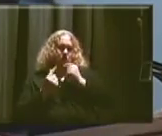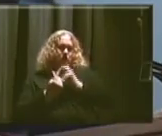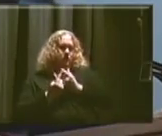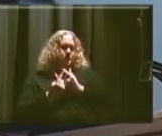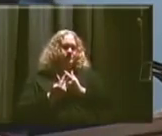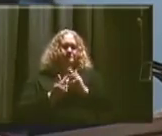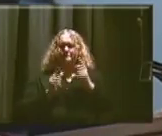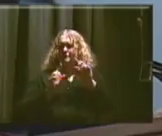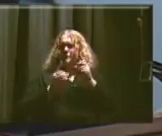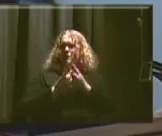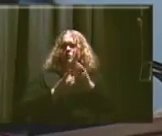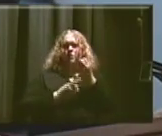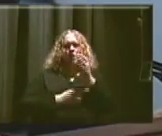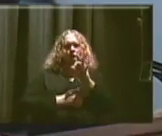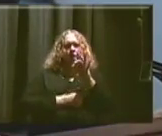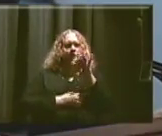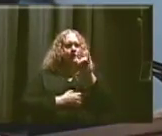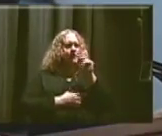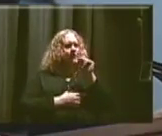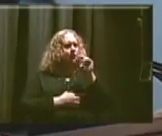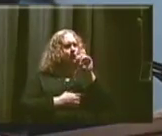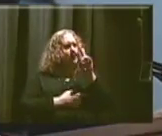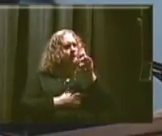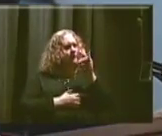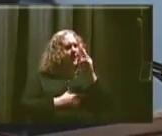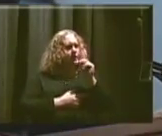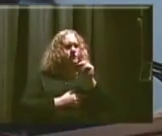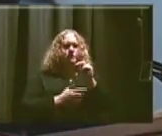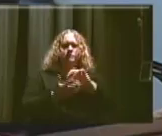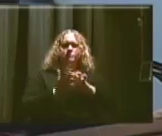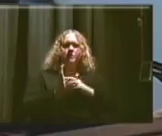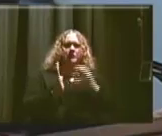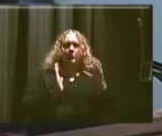opportunity to look at the rules and regulations